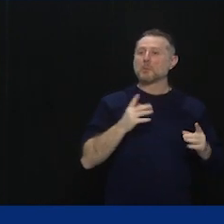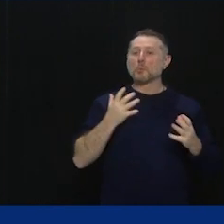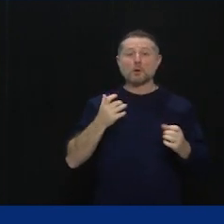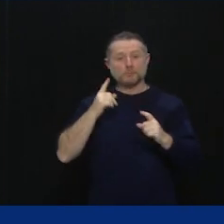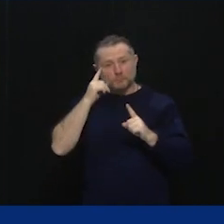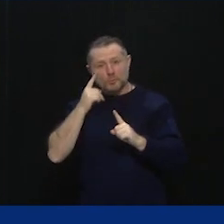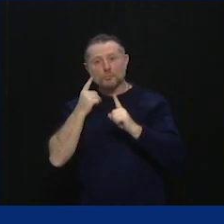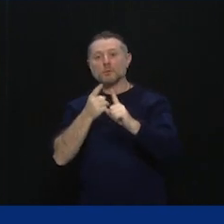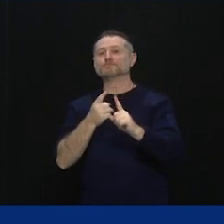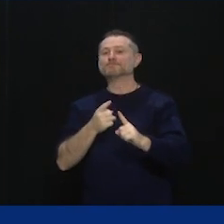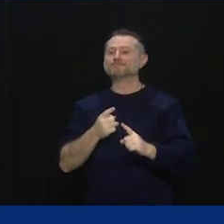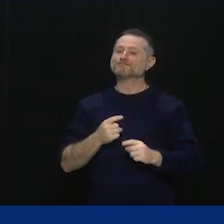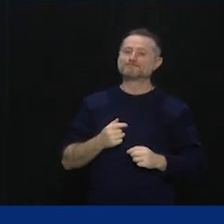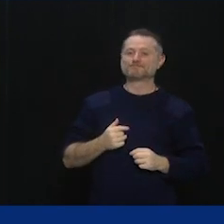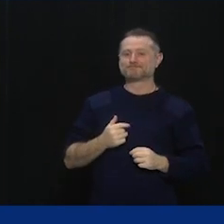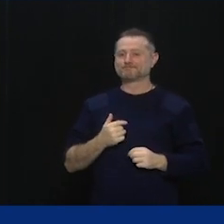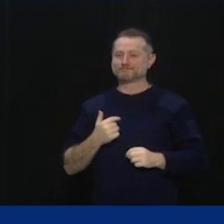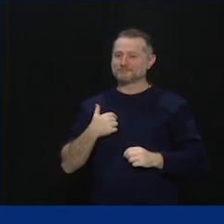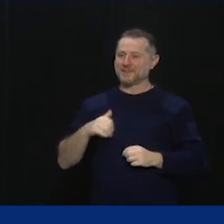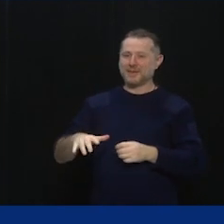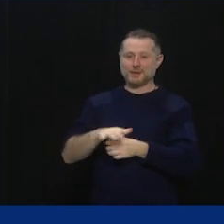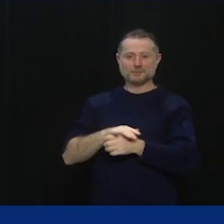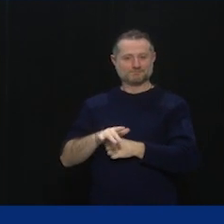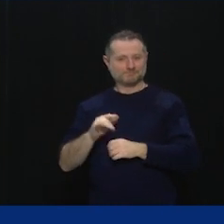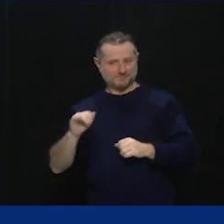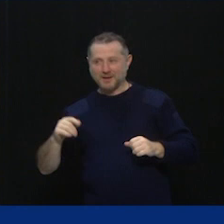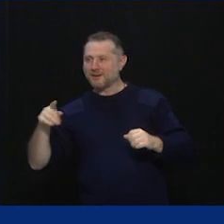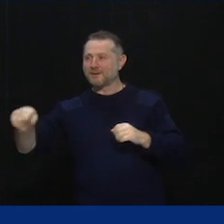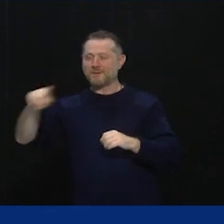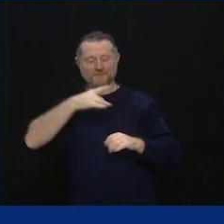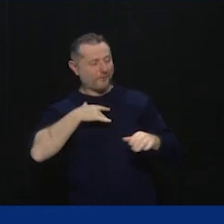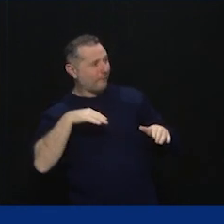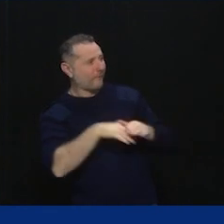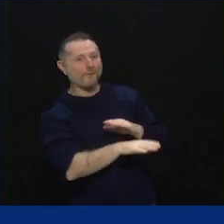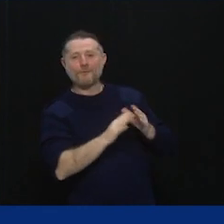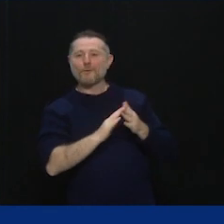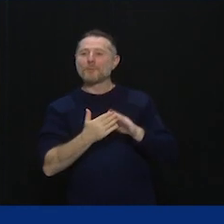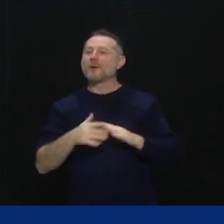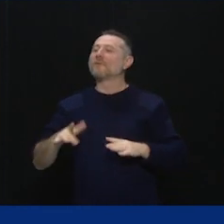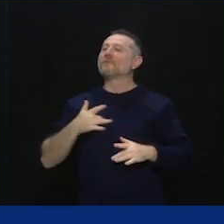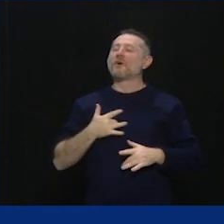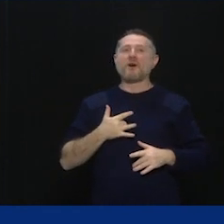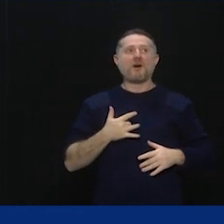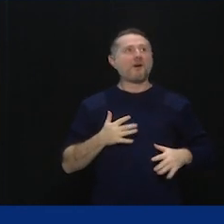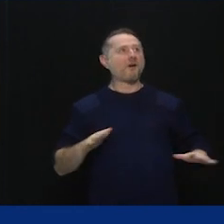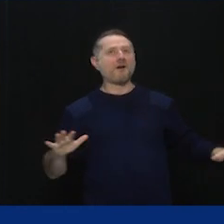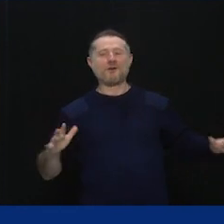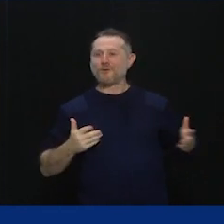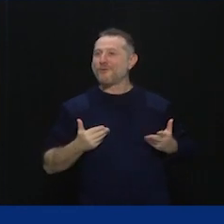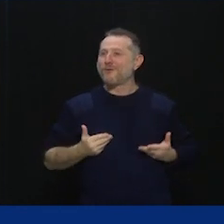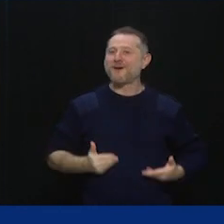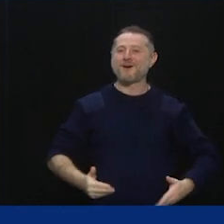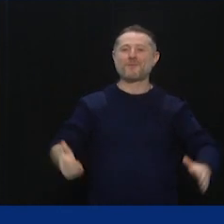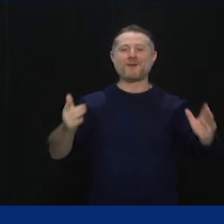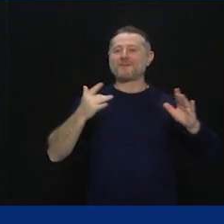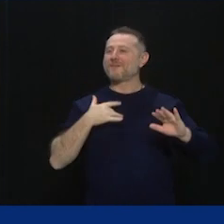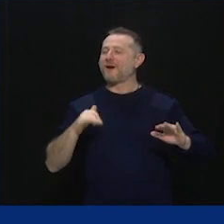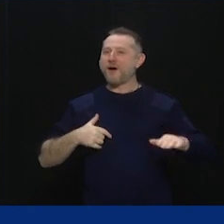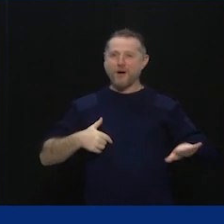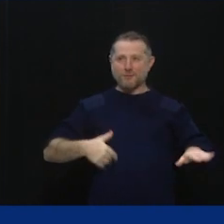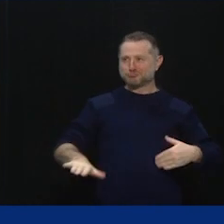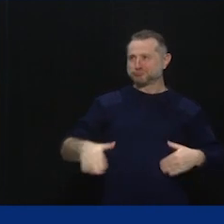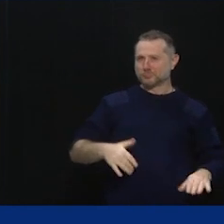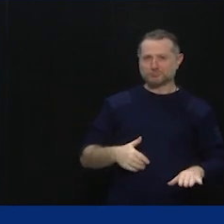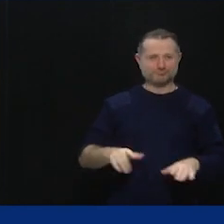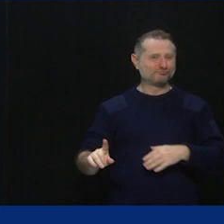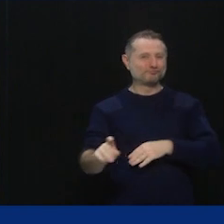be the front door of the community. So TriTech was selected. I think there were 12 proposals, from national and local developers, and we